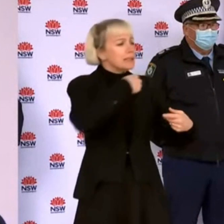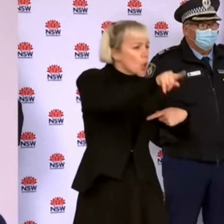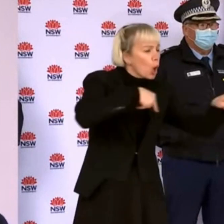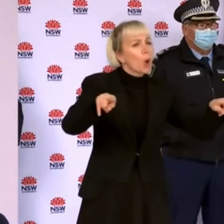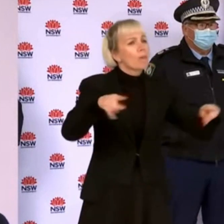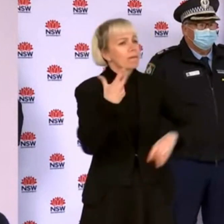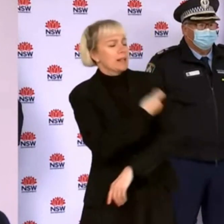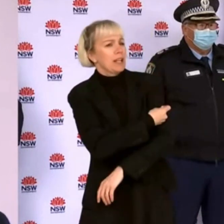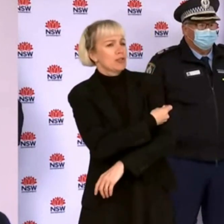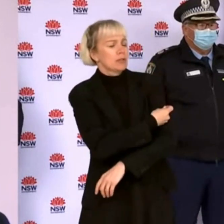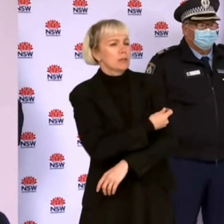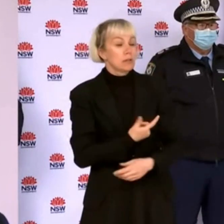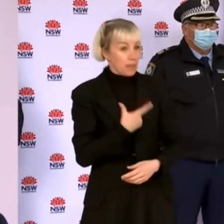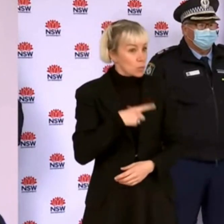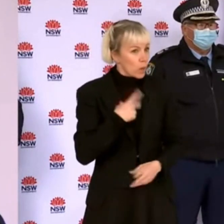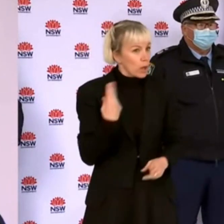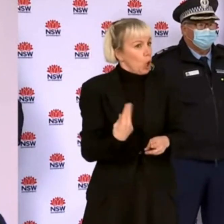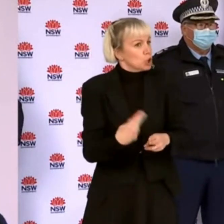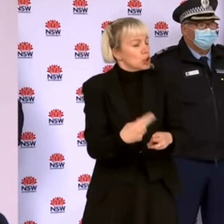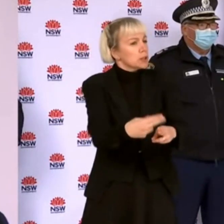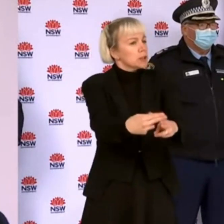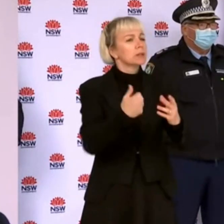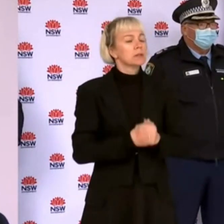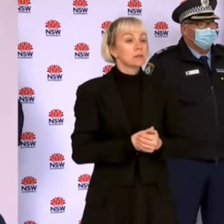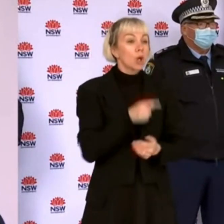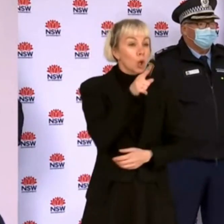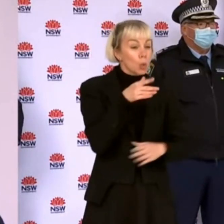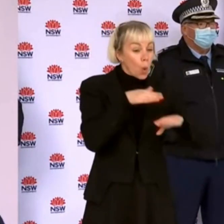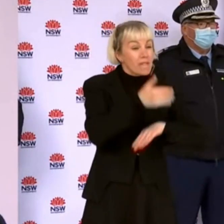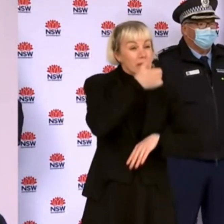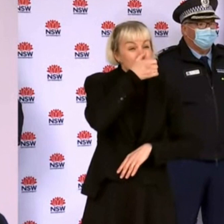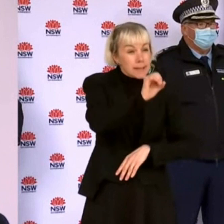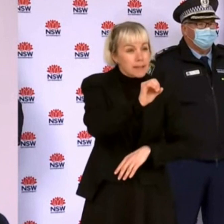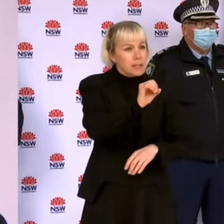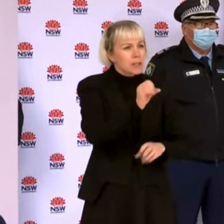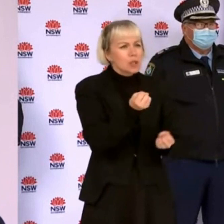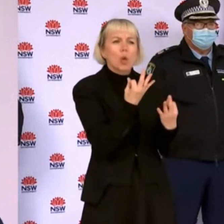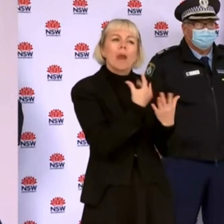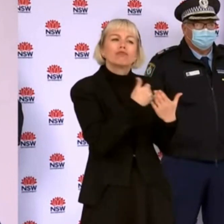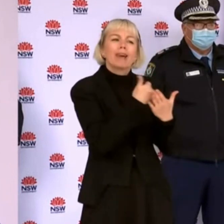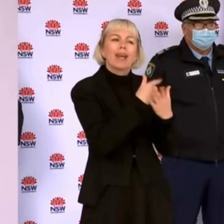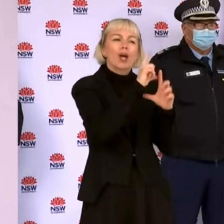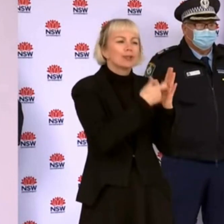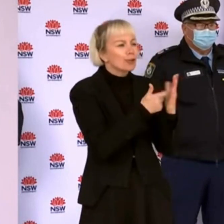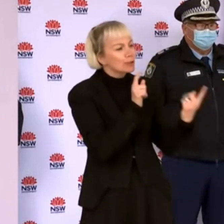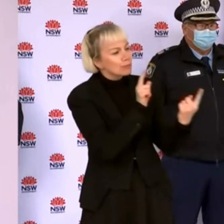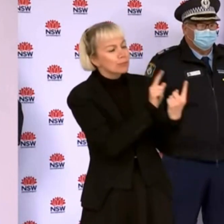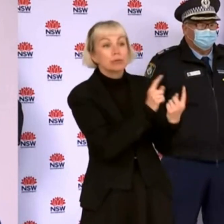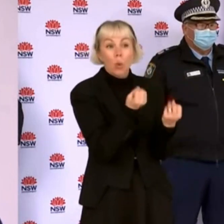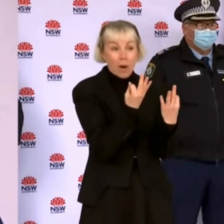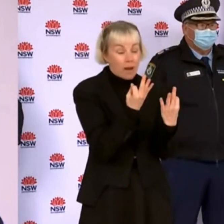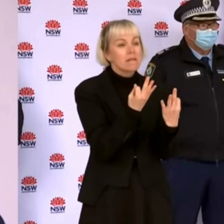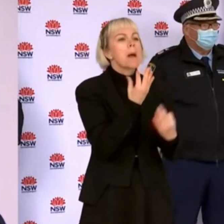if you're over 60, you don't have a GP, ring our New South Wales Health Direct and make sure you book yourself in to get the